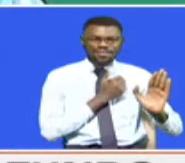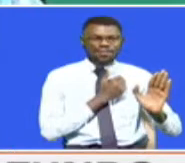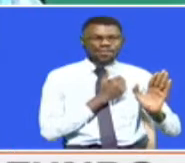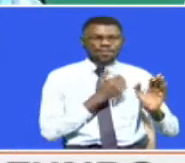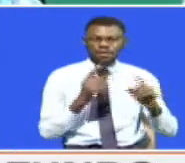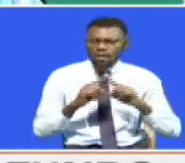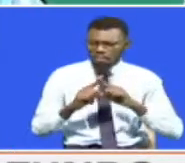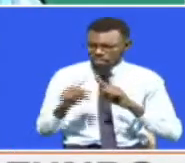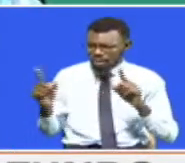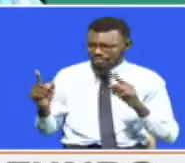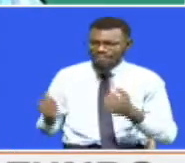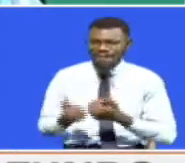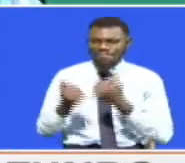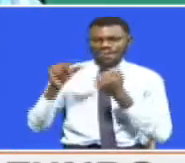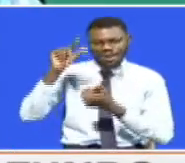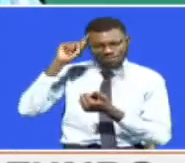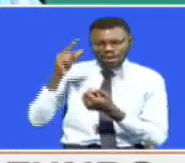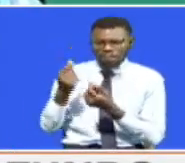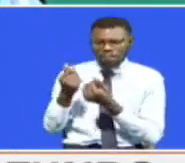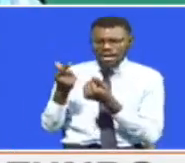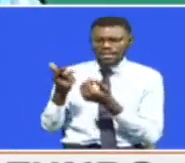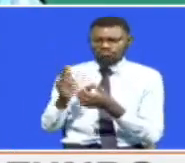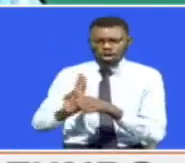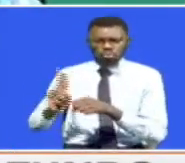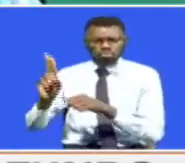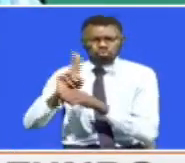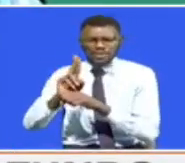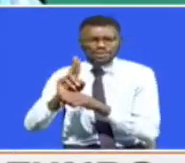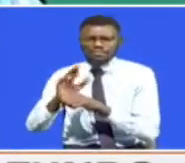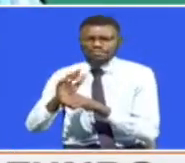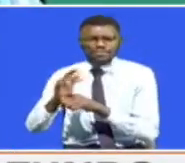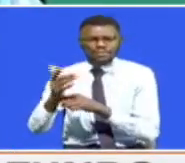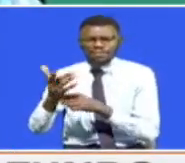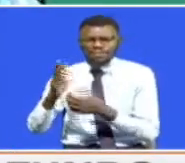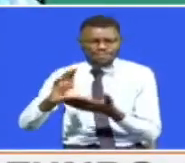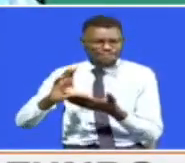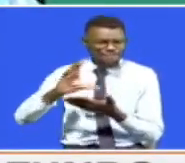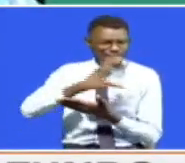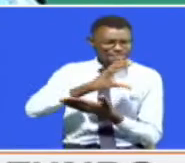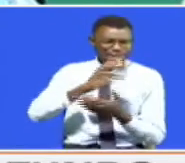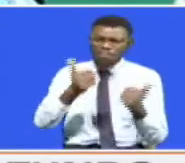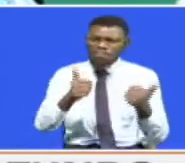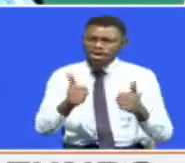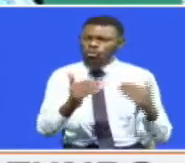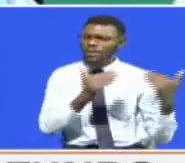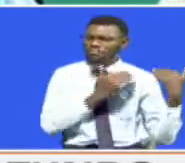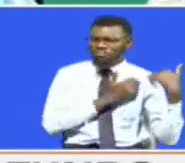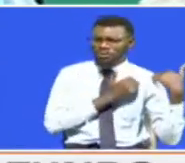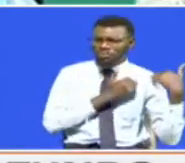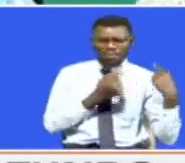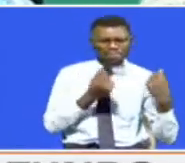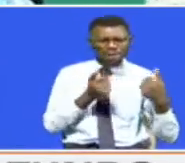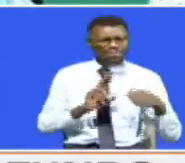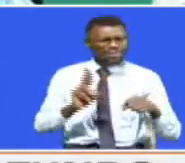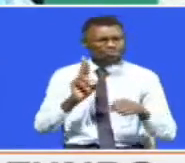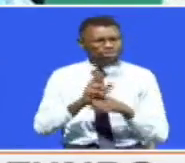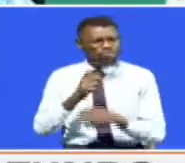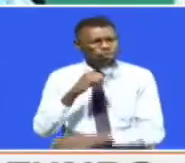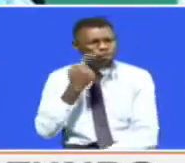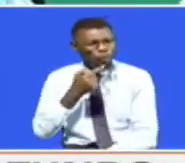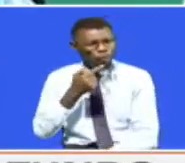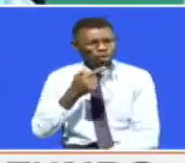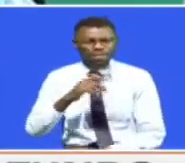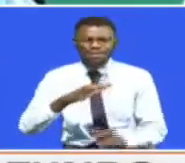Where the government spends funds on behalf of schools, accountability for such expenditures lies with the